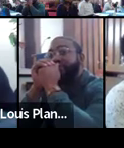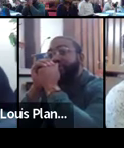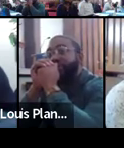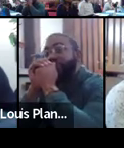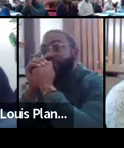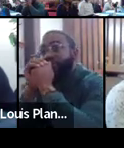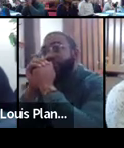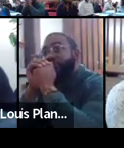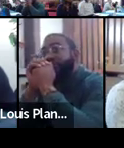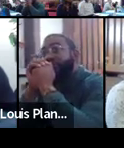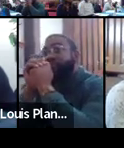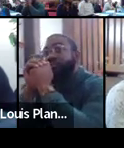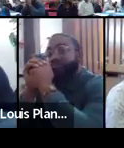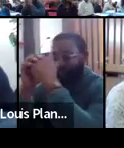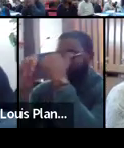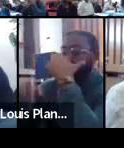this.